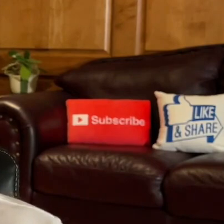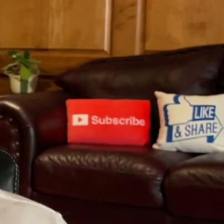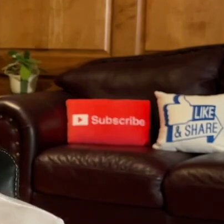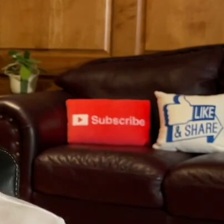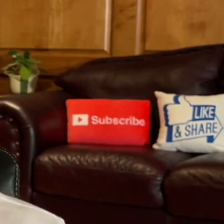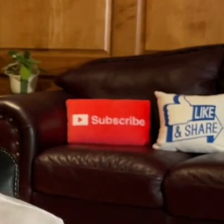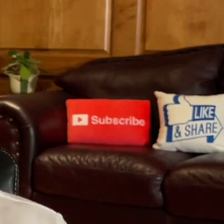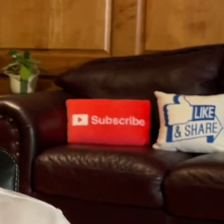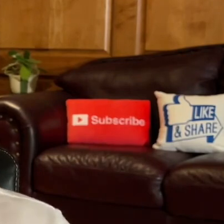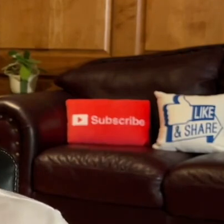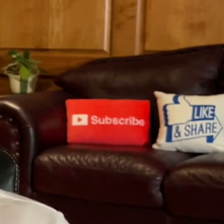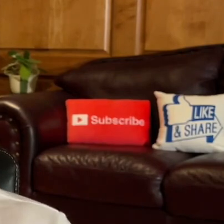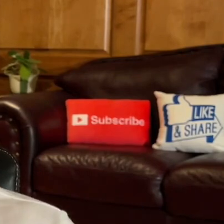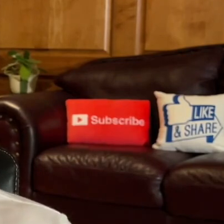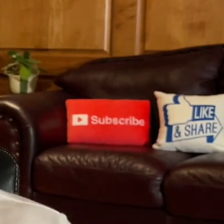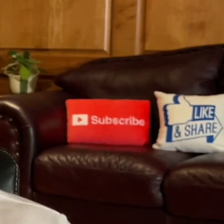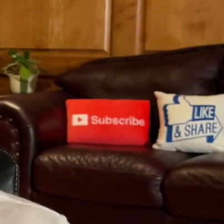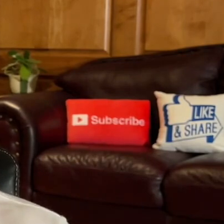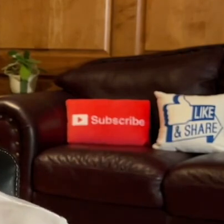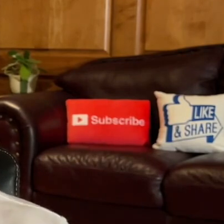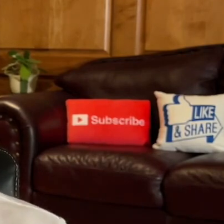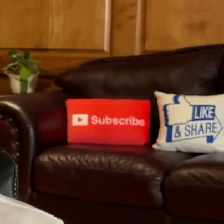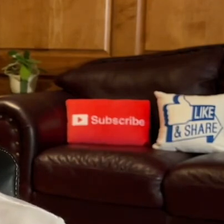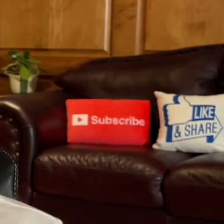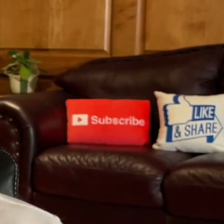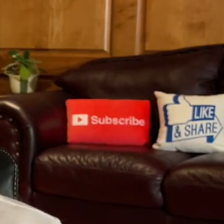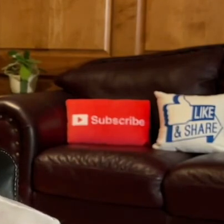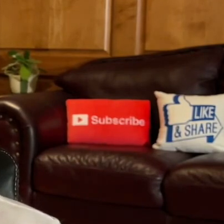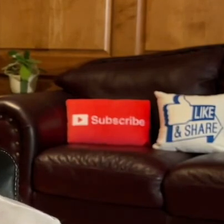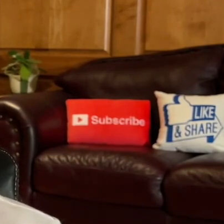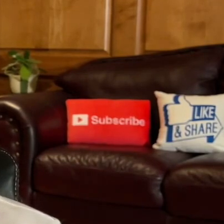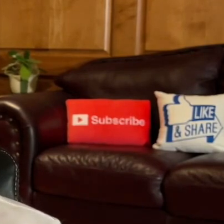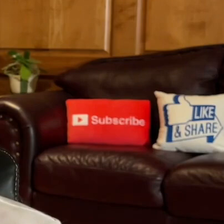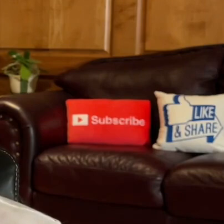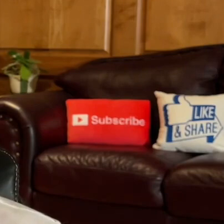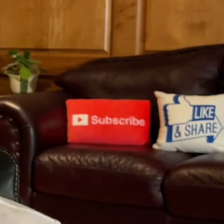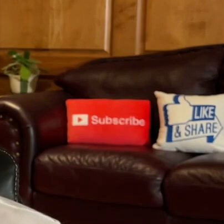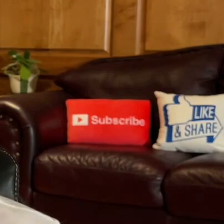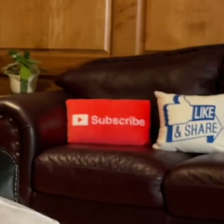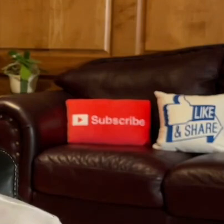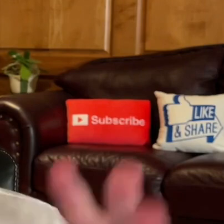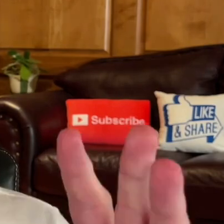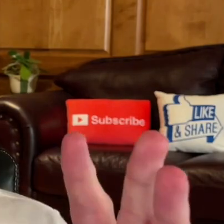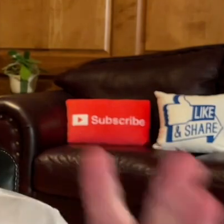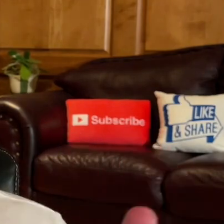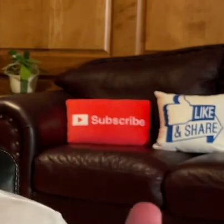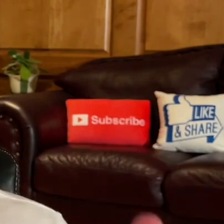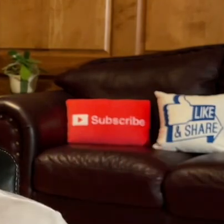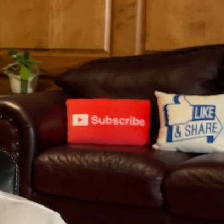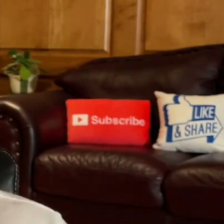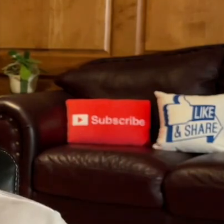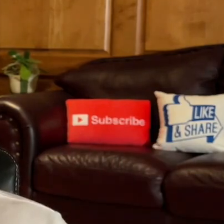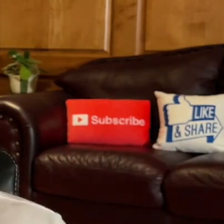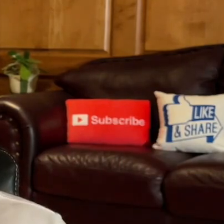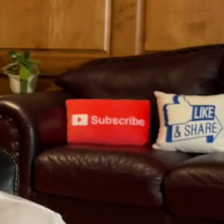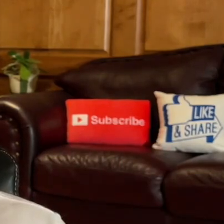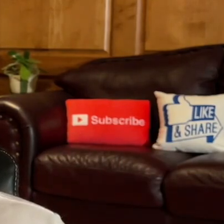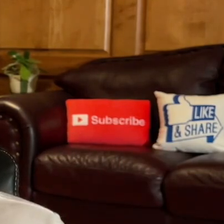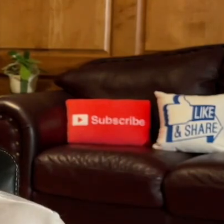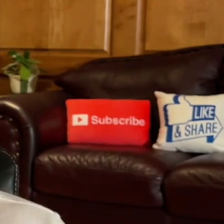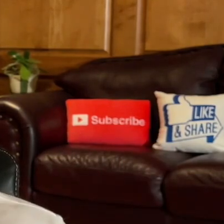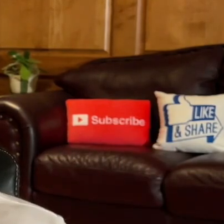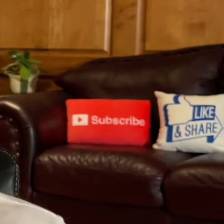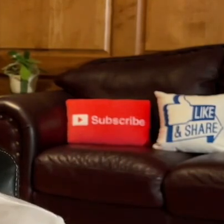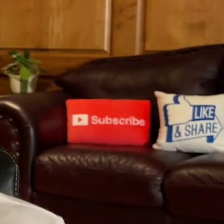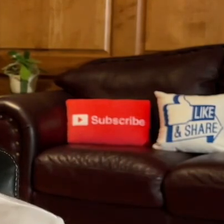now, including medical facilities and distribution facilities for the vaccines. So that likely will be pushed back